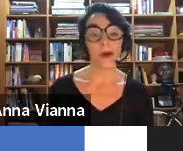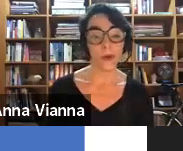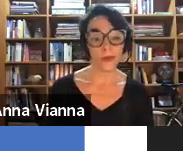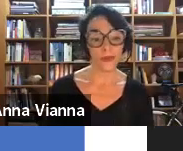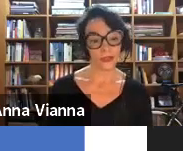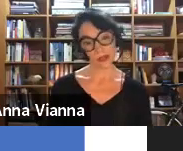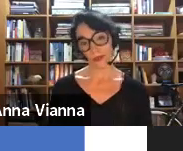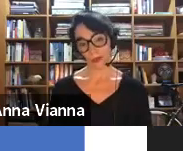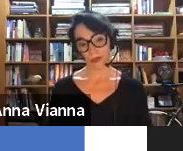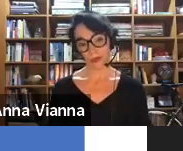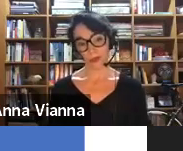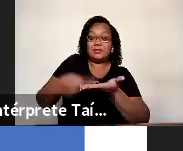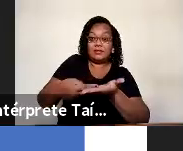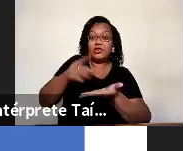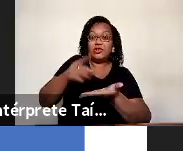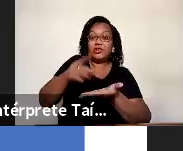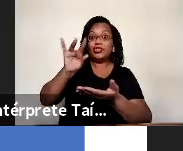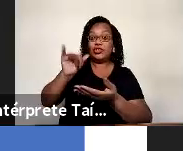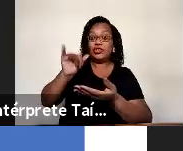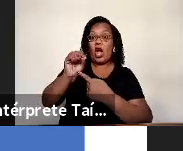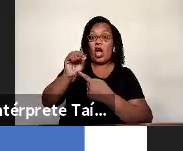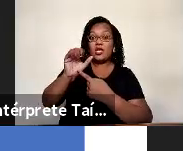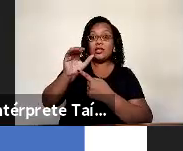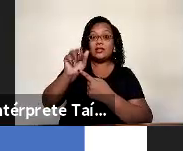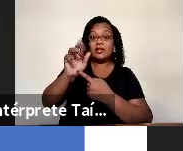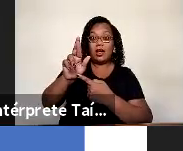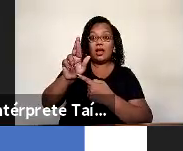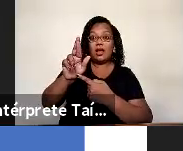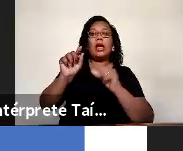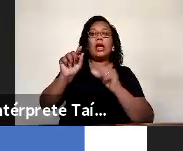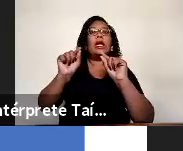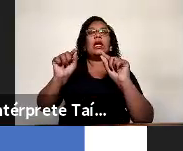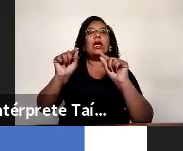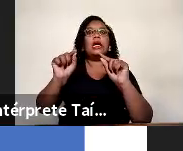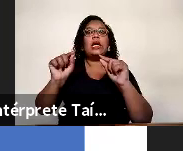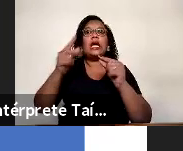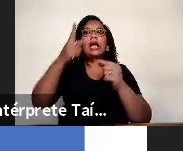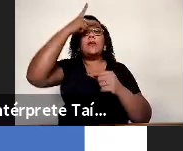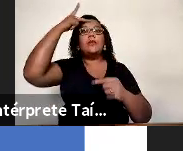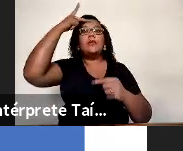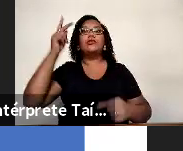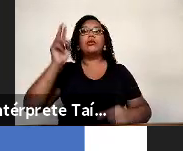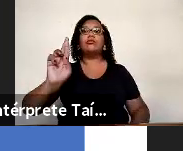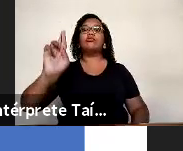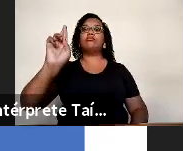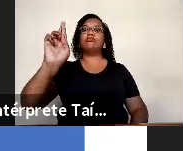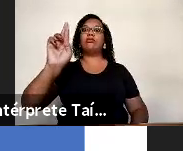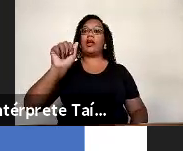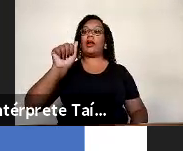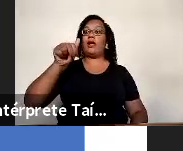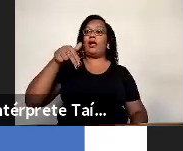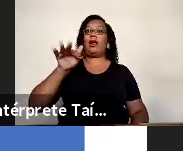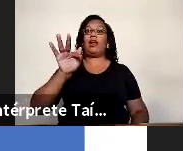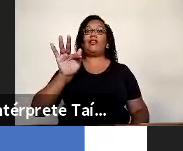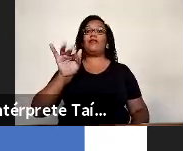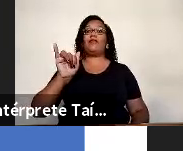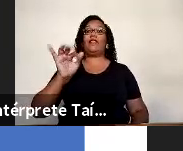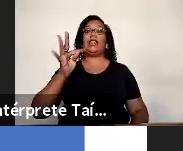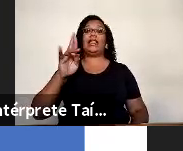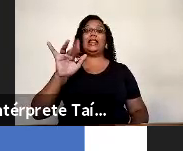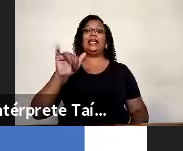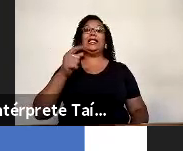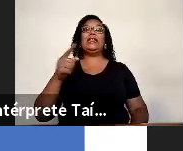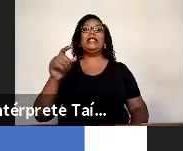be hosting the Oscar ceremony that year. And that's always the headache, because, you know, they are